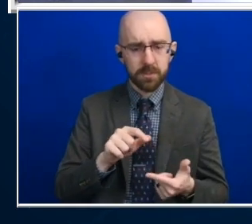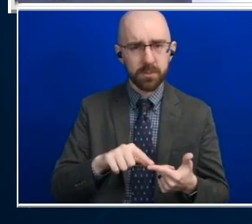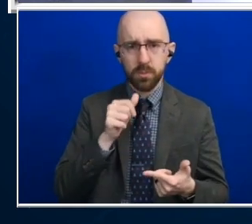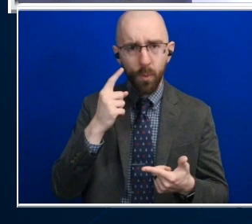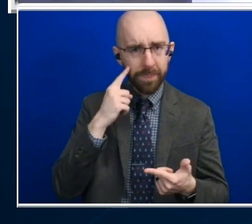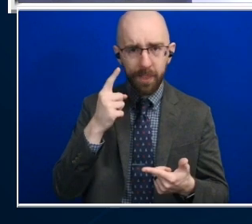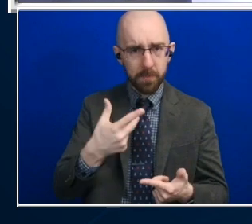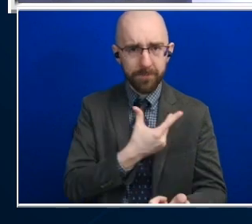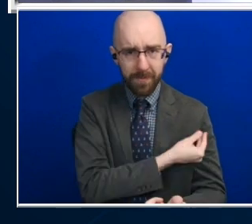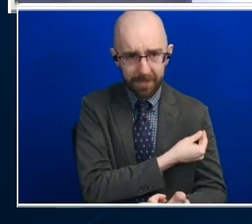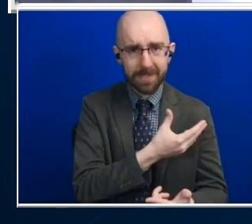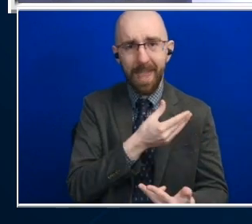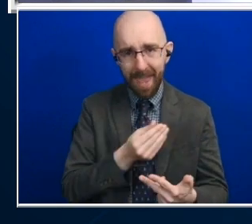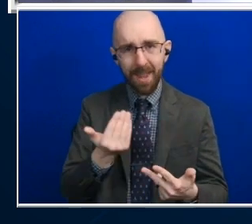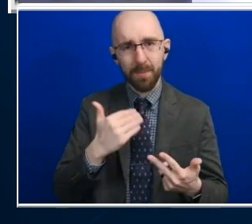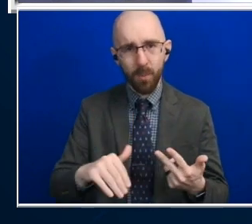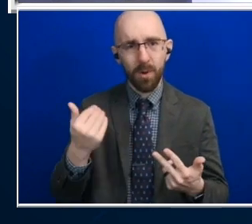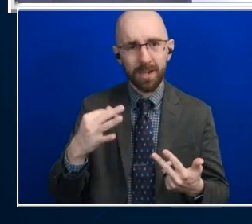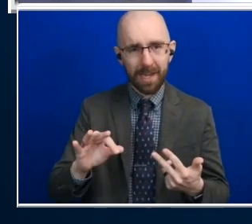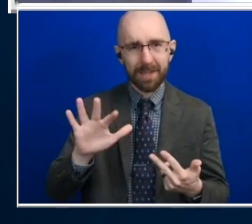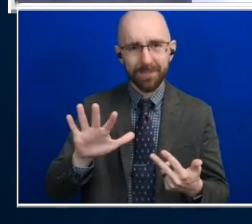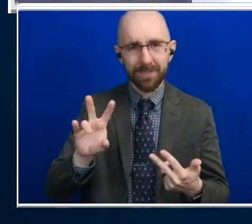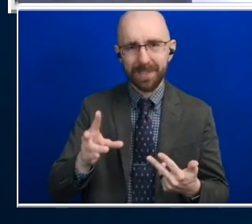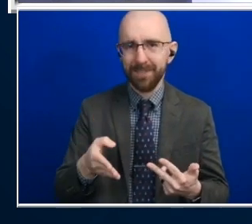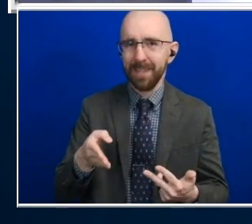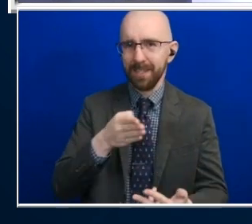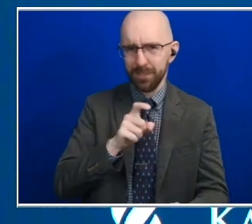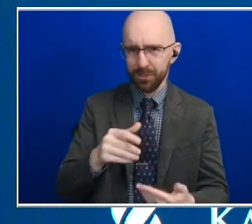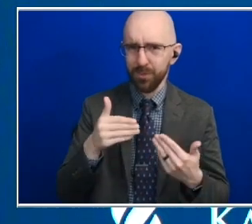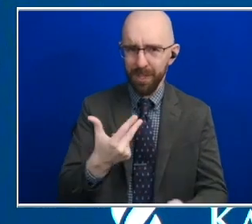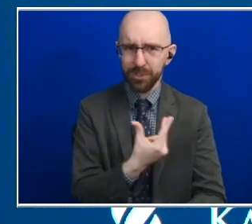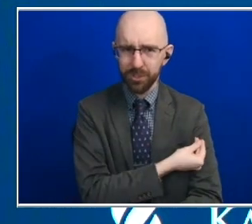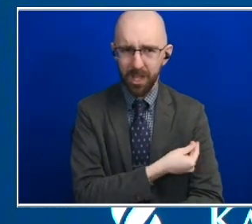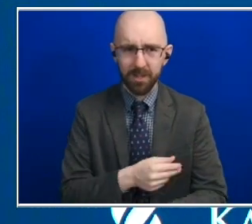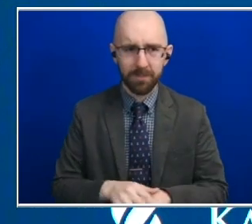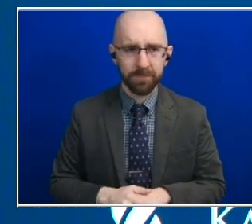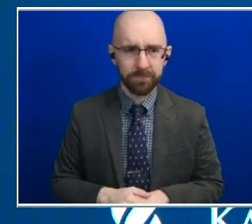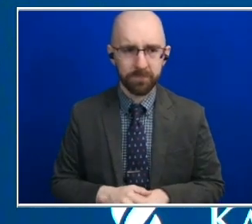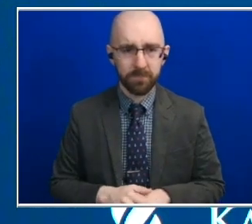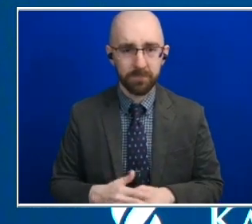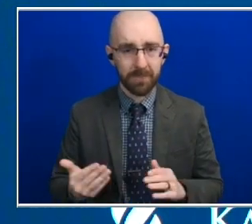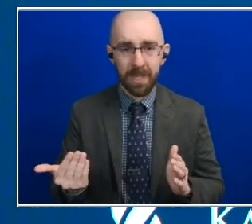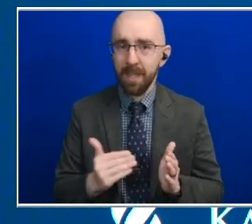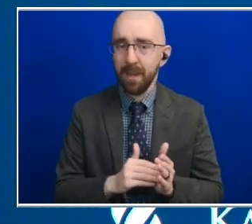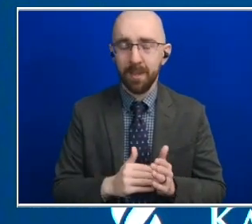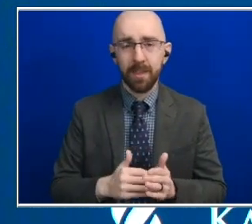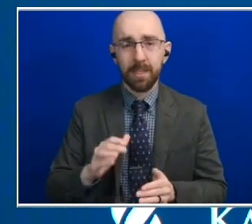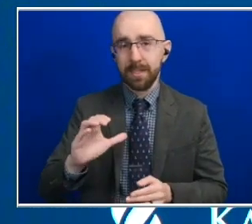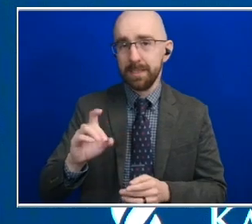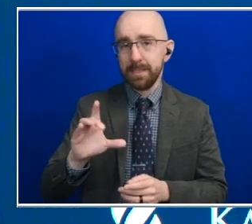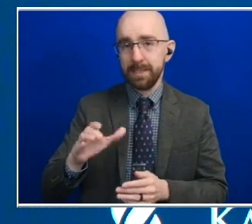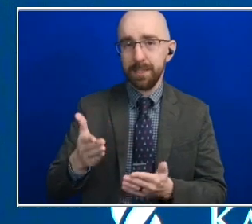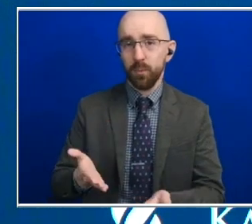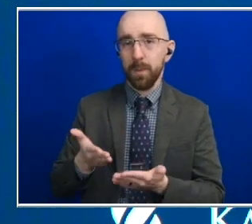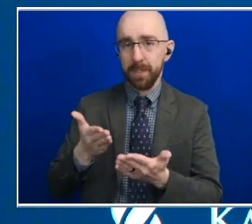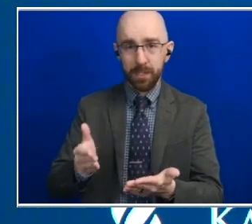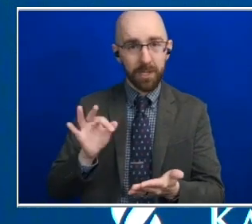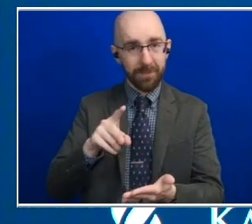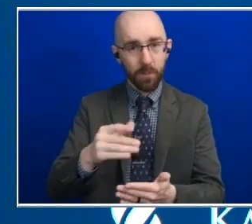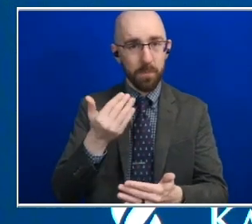born before 1957? Should he go get a shot? Again, per CDC recommendations, if you were born